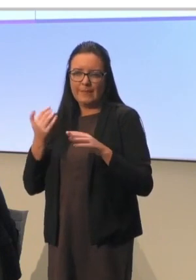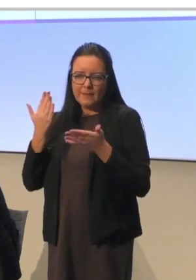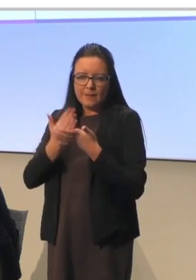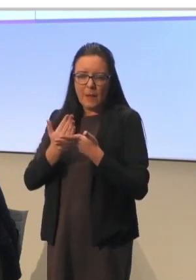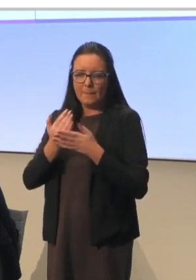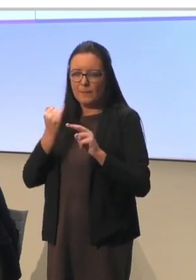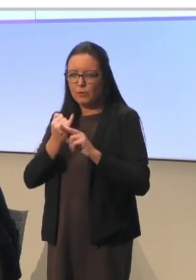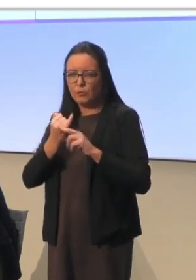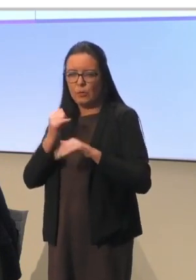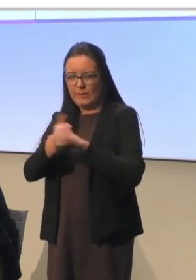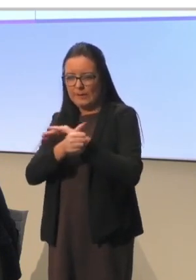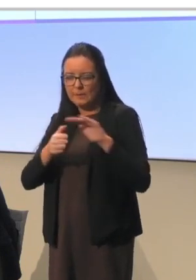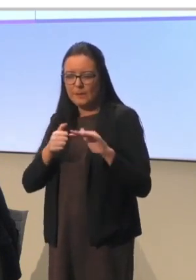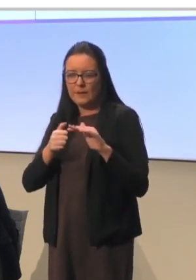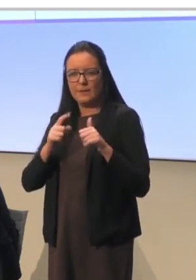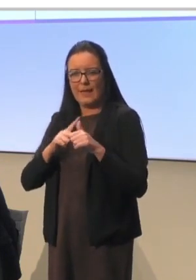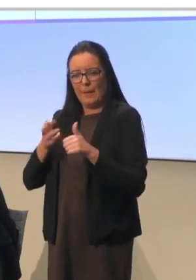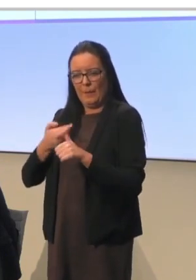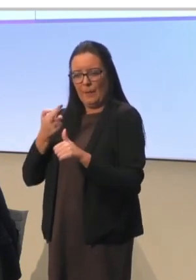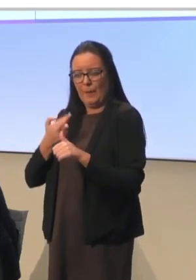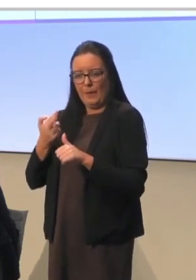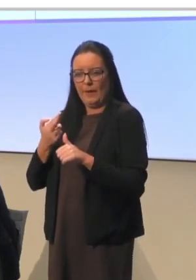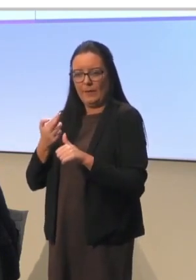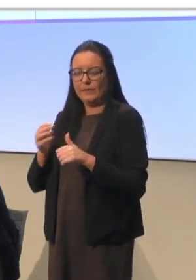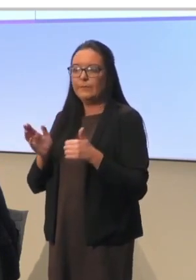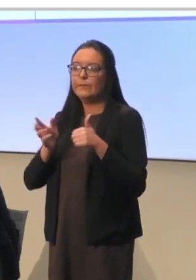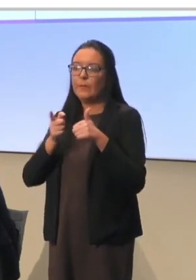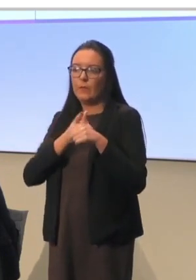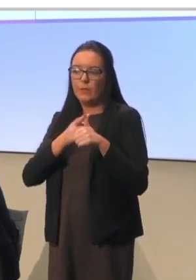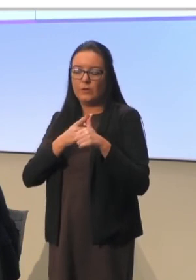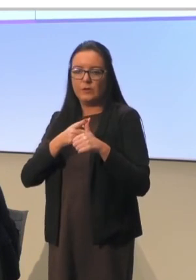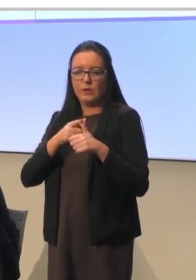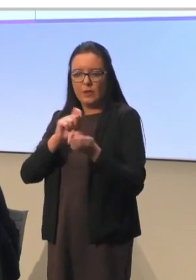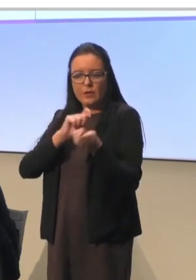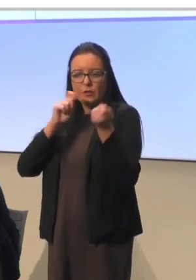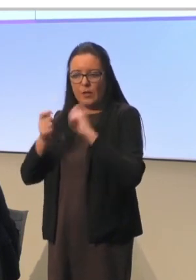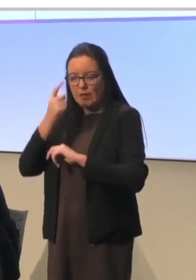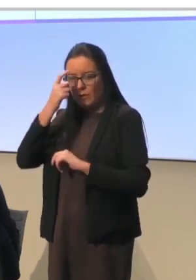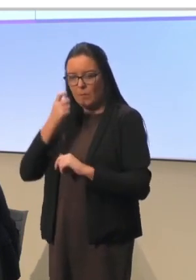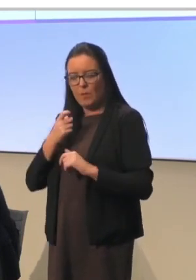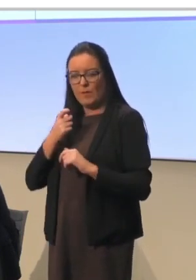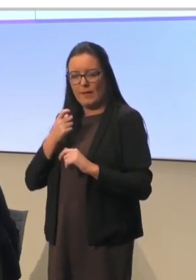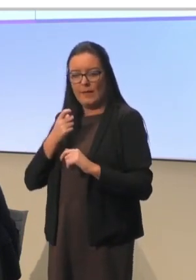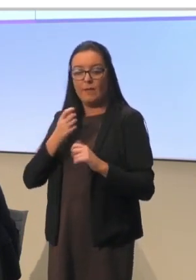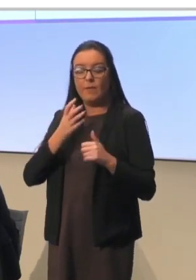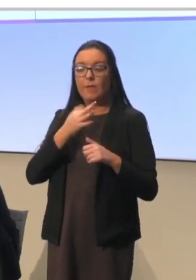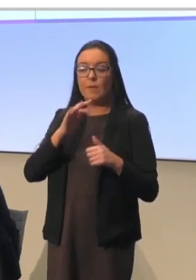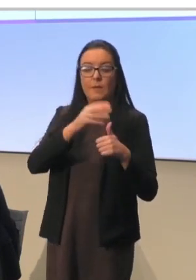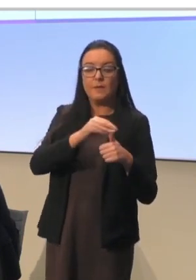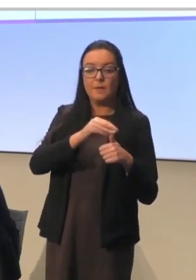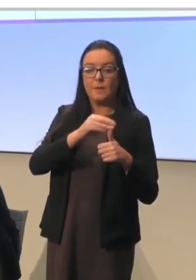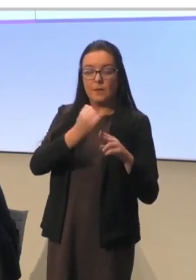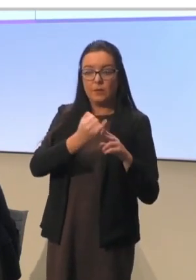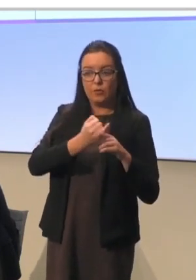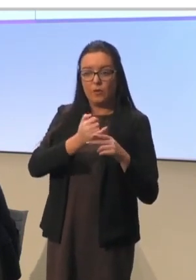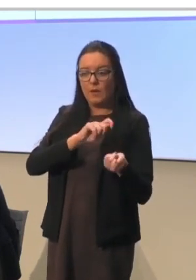preparedness of young adults when they leave school. The first is the whole area of the changing profile of need within special schools. So as more young people